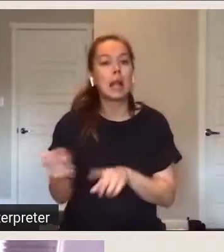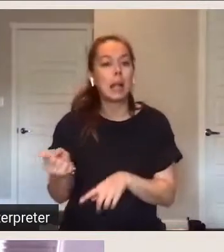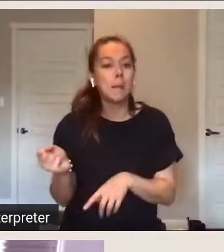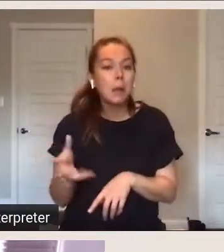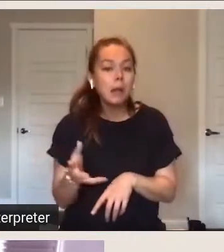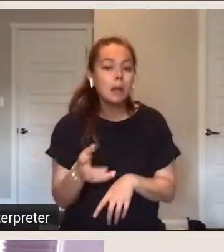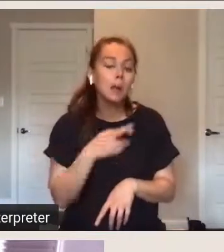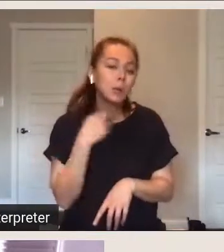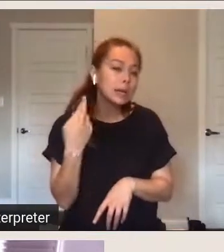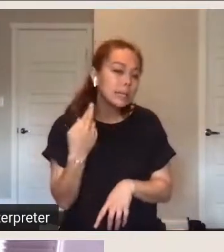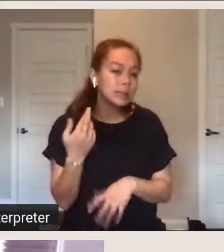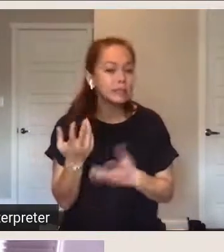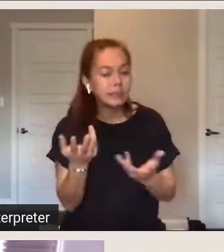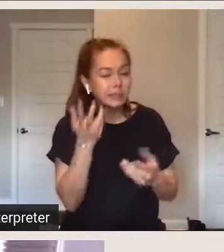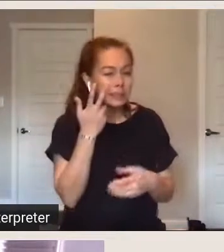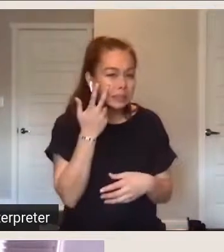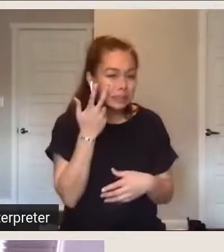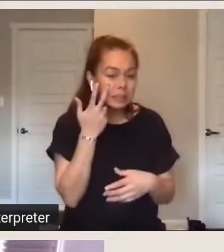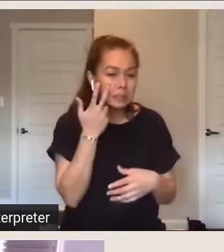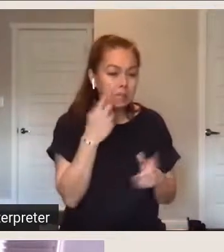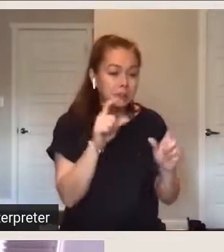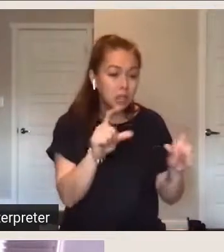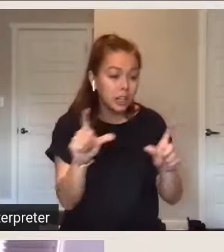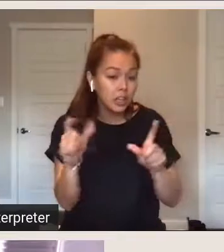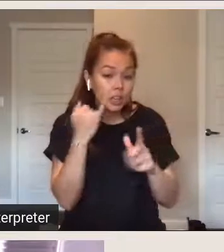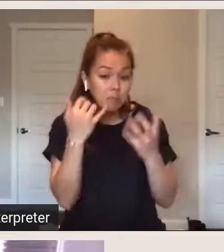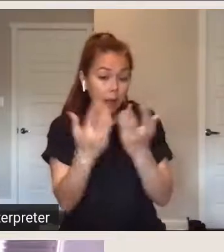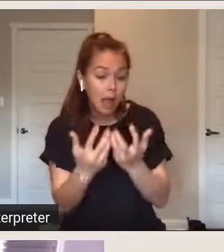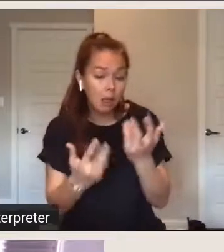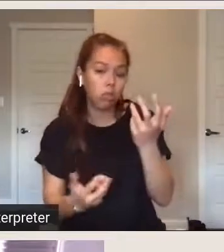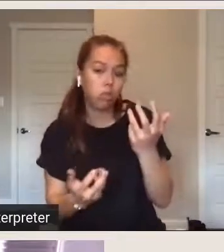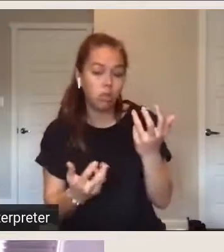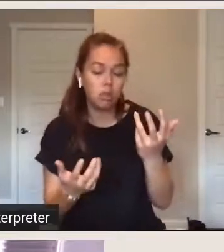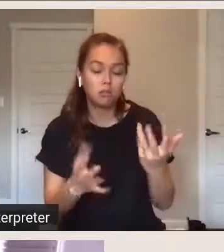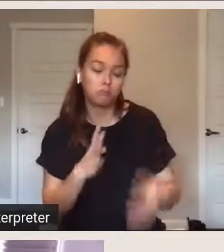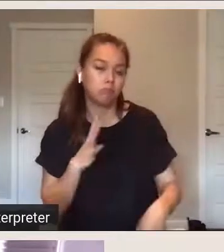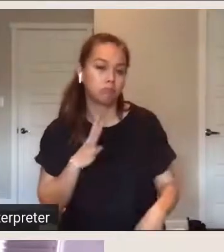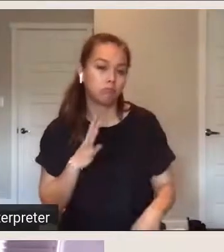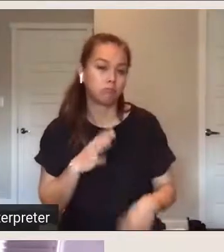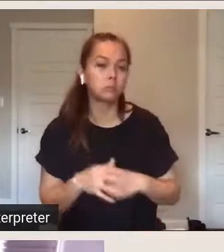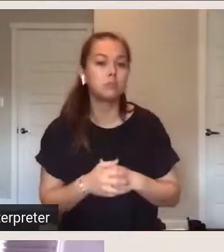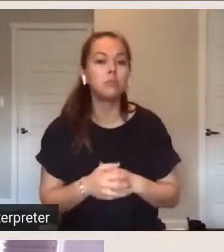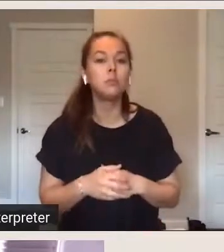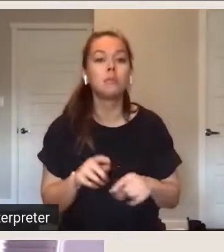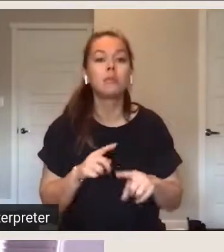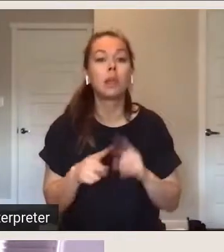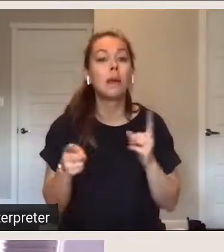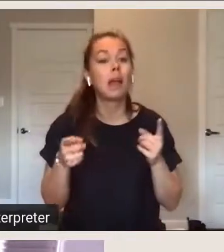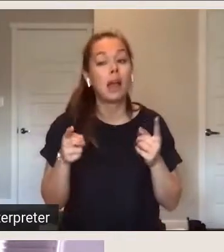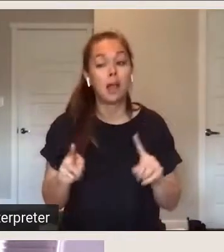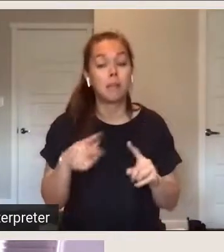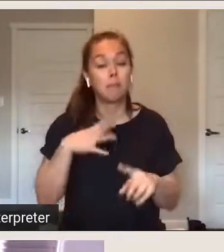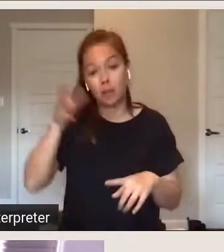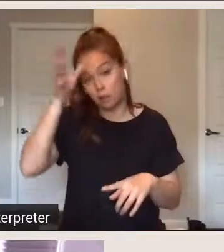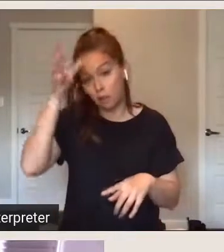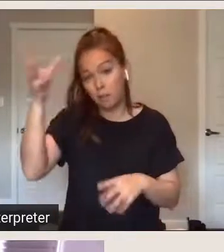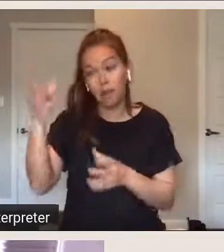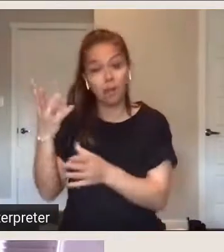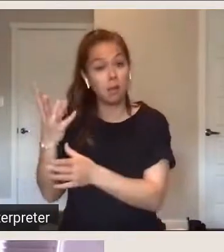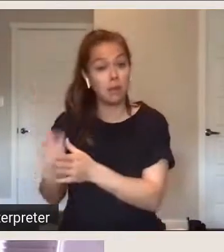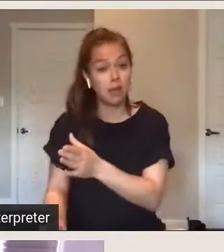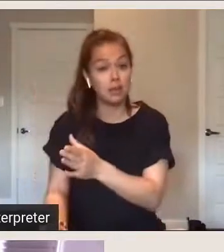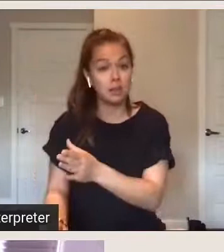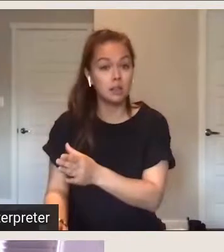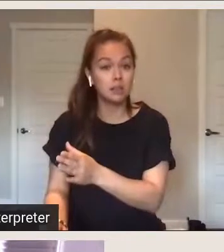on the footage. Yeah. So that was like after my grandpa passed away, we started